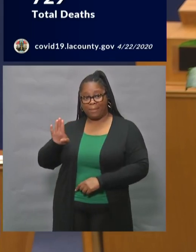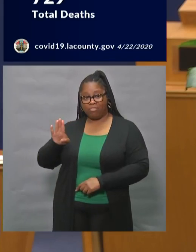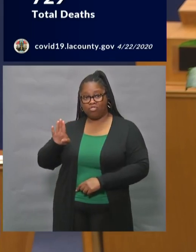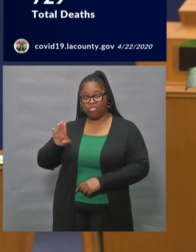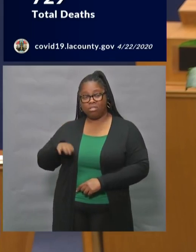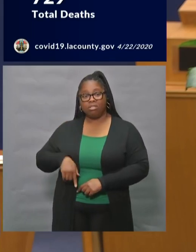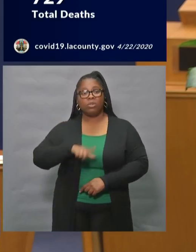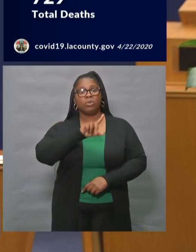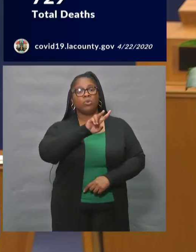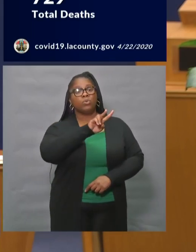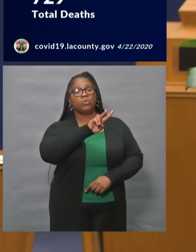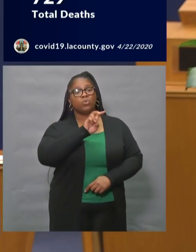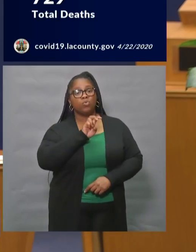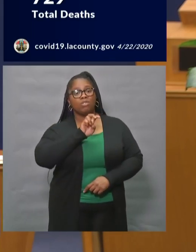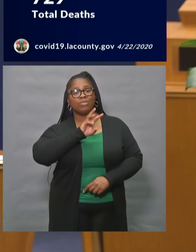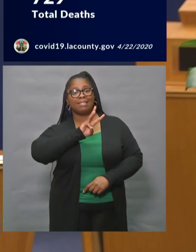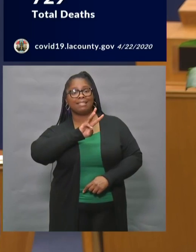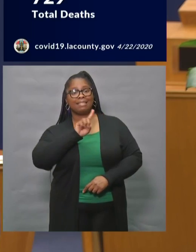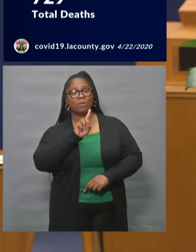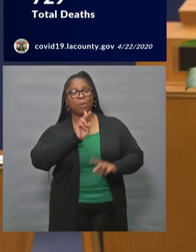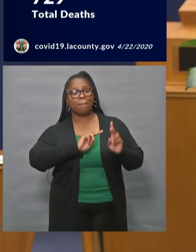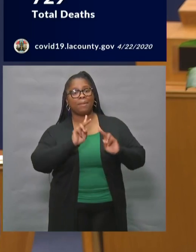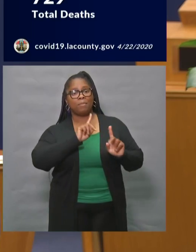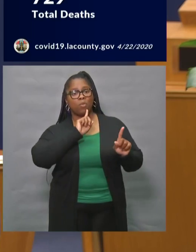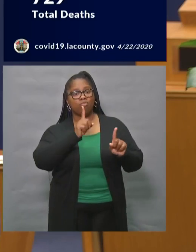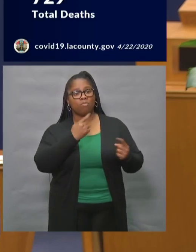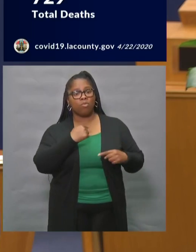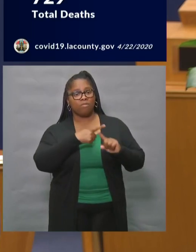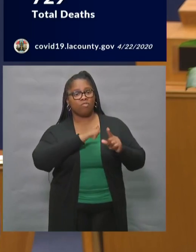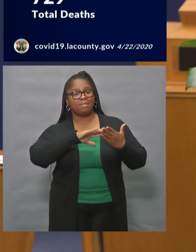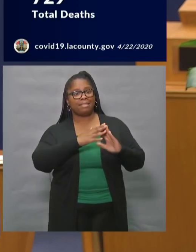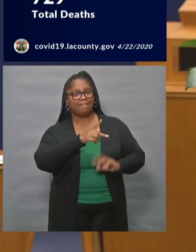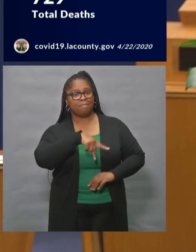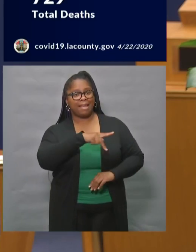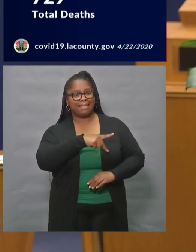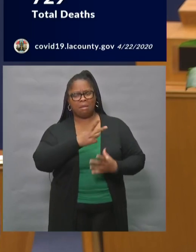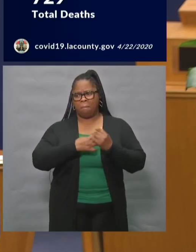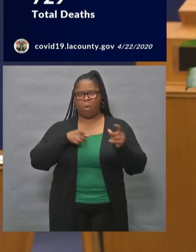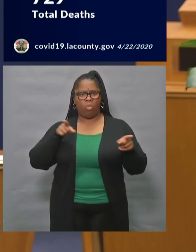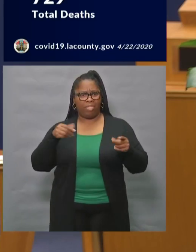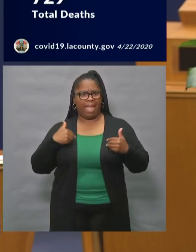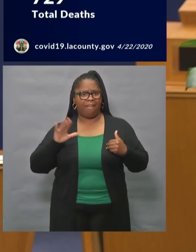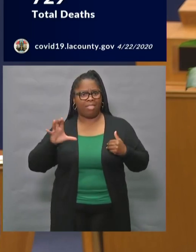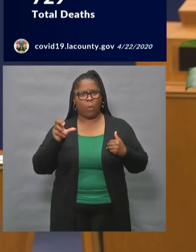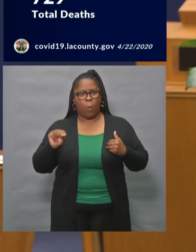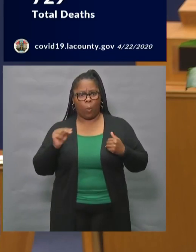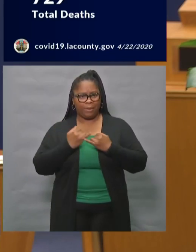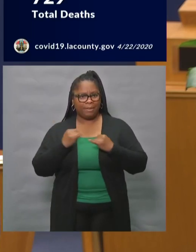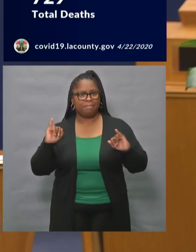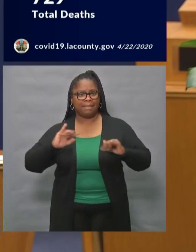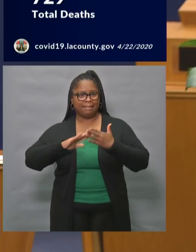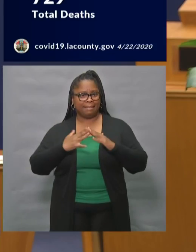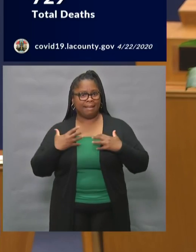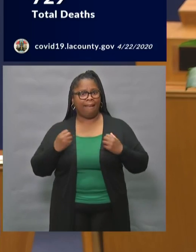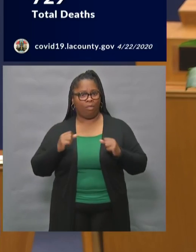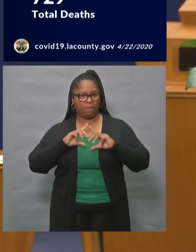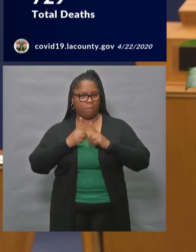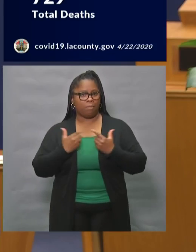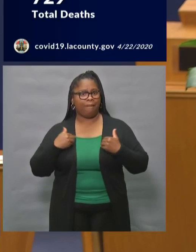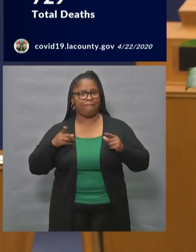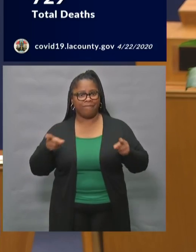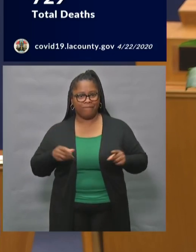and 261 people reported by the city of Pasadena, both of which have independent city health departments. We're